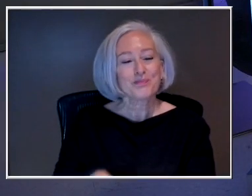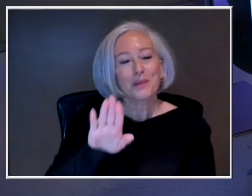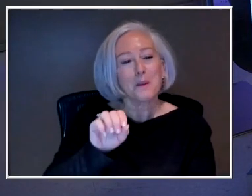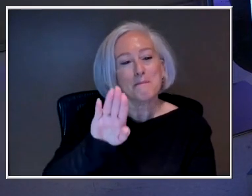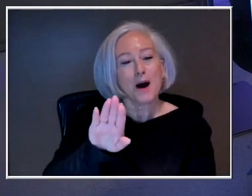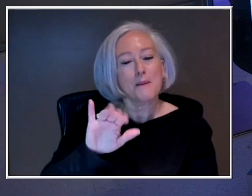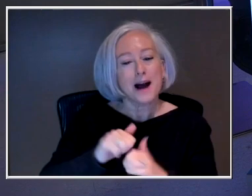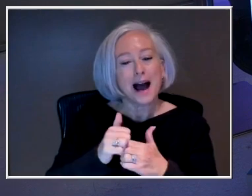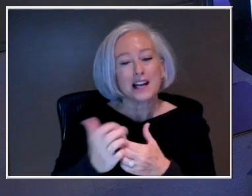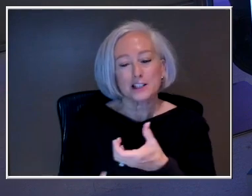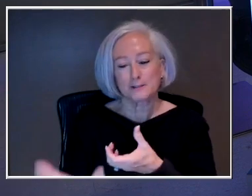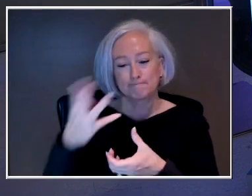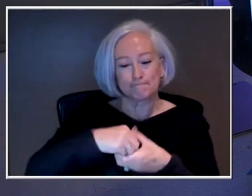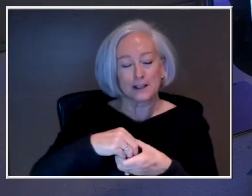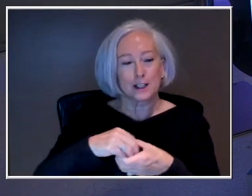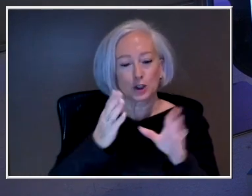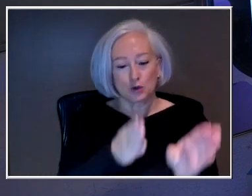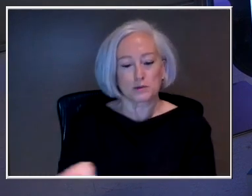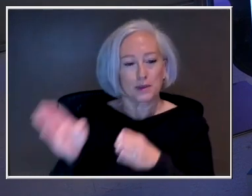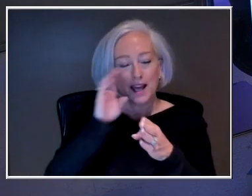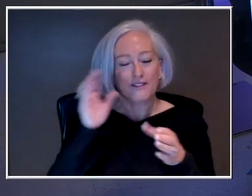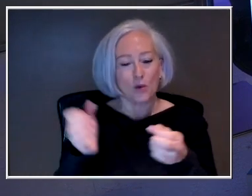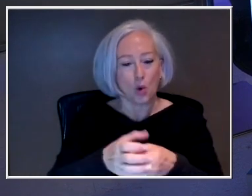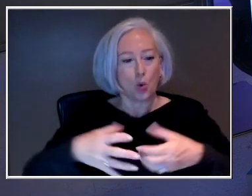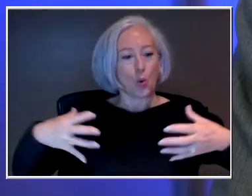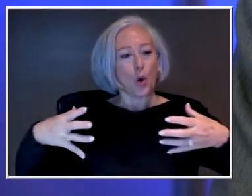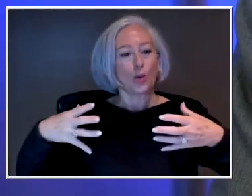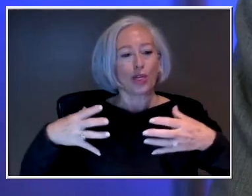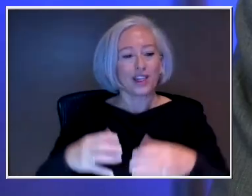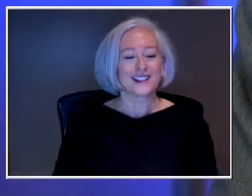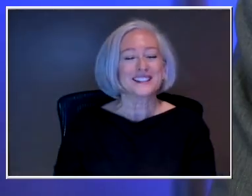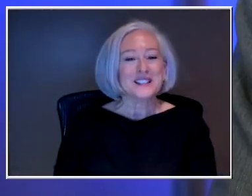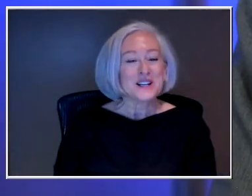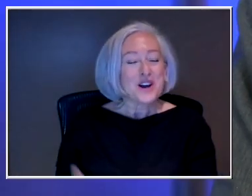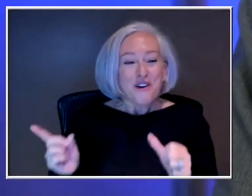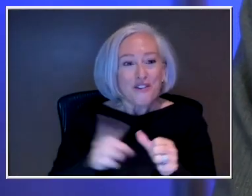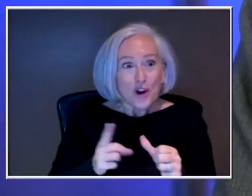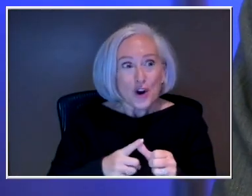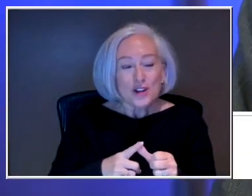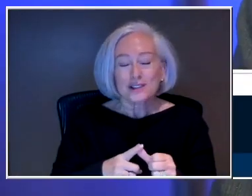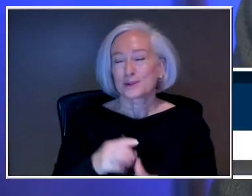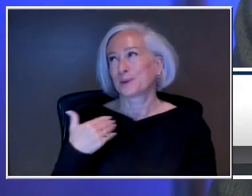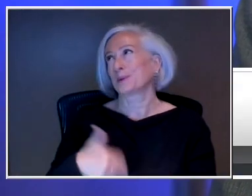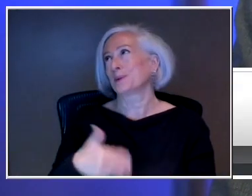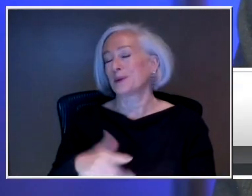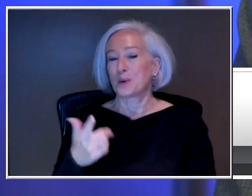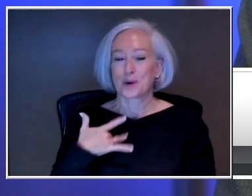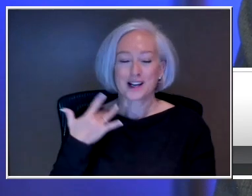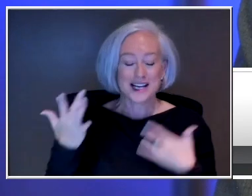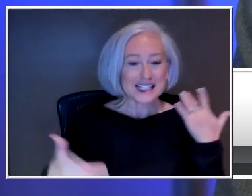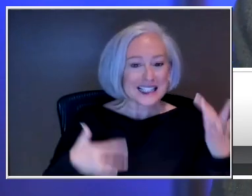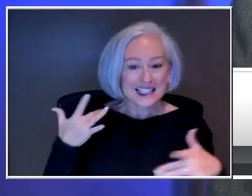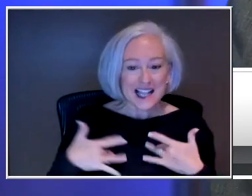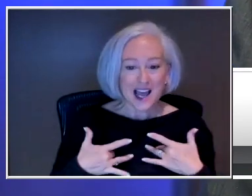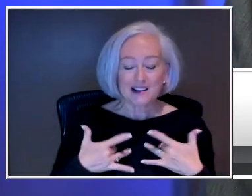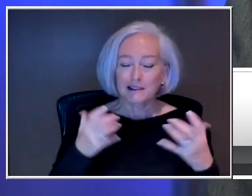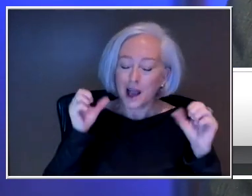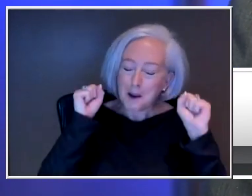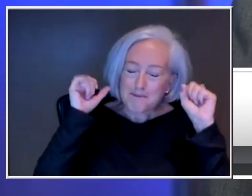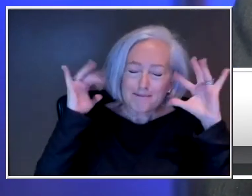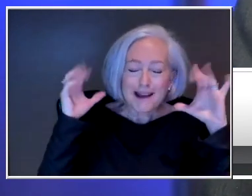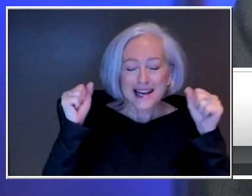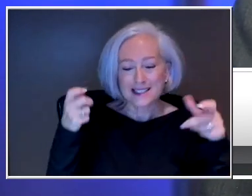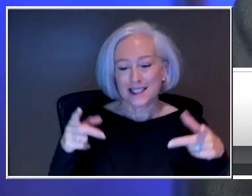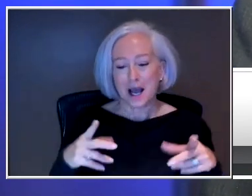for growth? Well, first, I just want to say how excited we are. I mean, this is just an unbelievable opportunity, not only for the health system, but also for